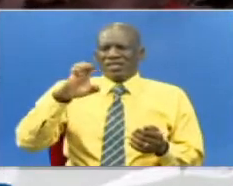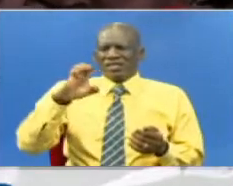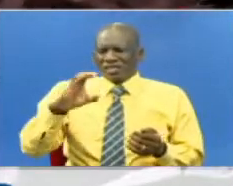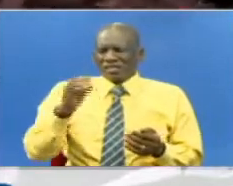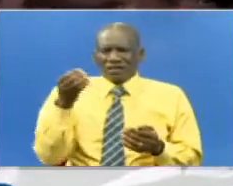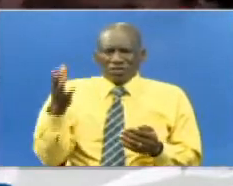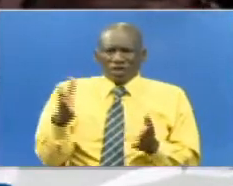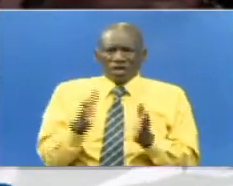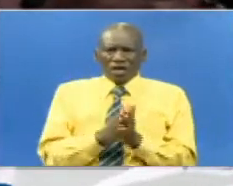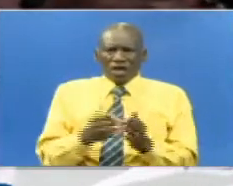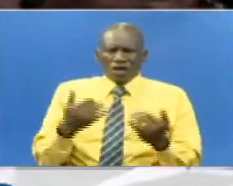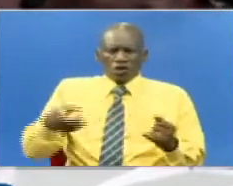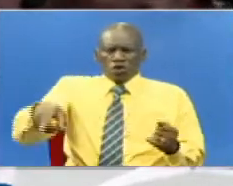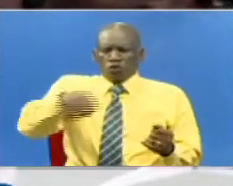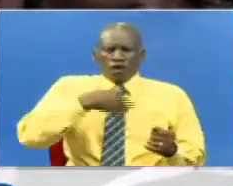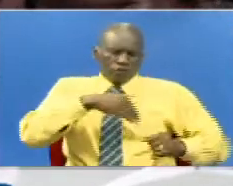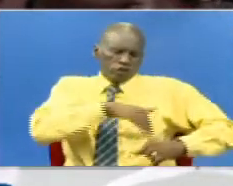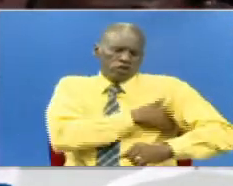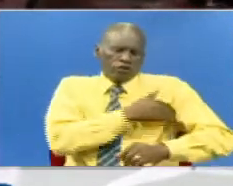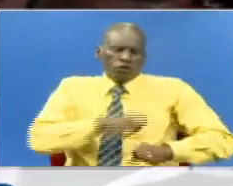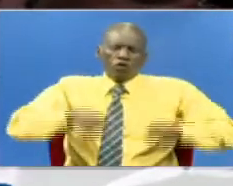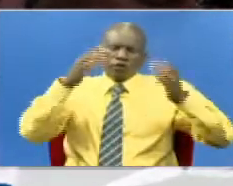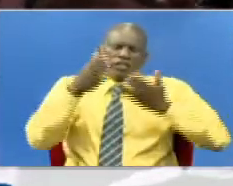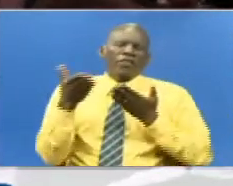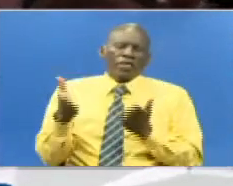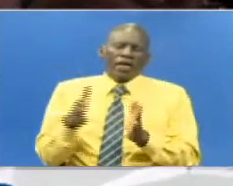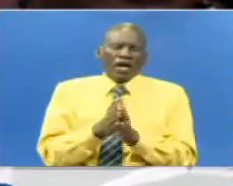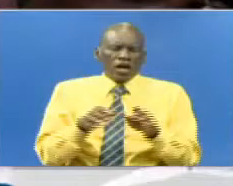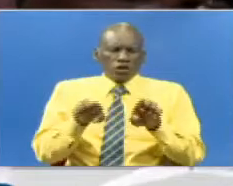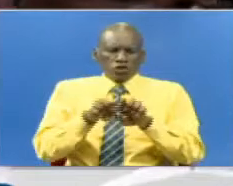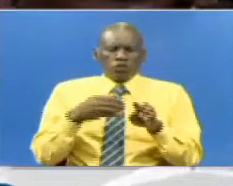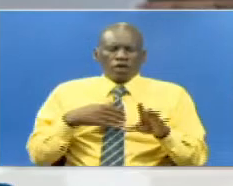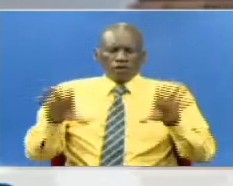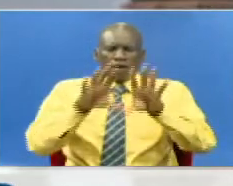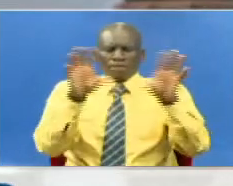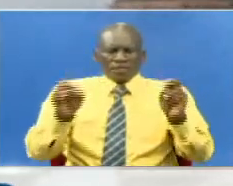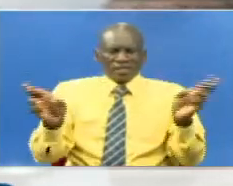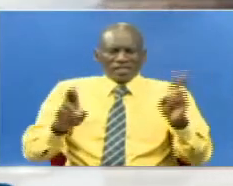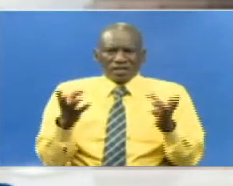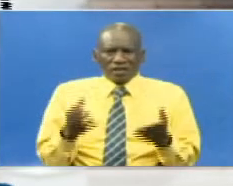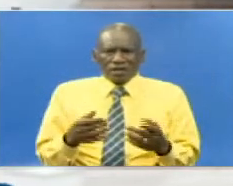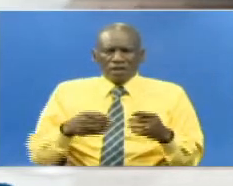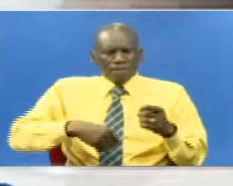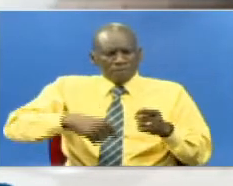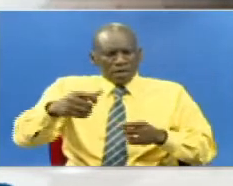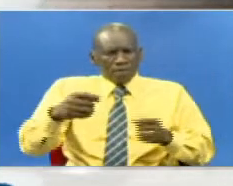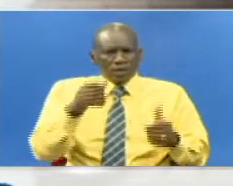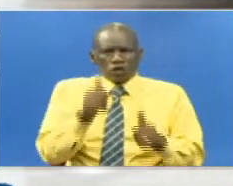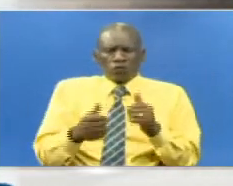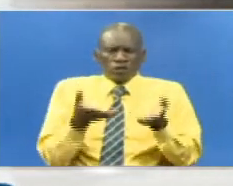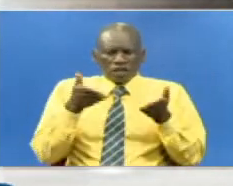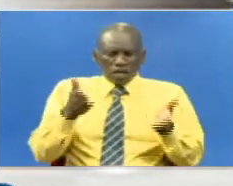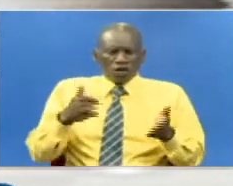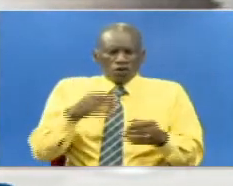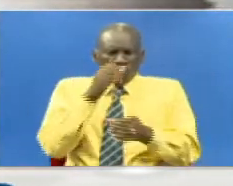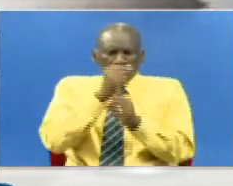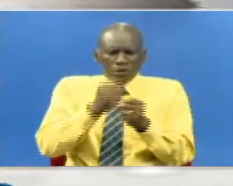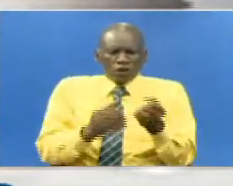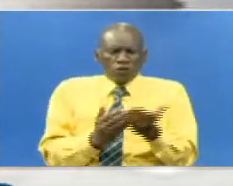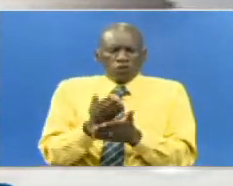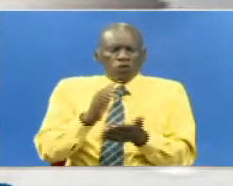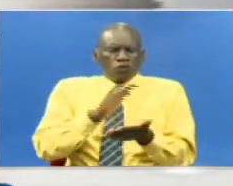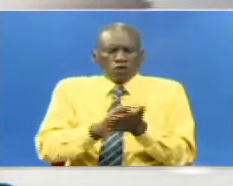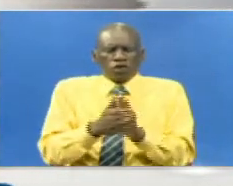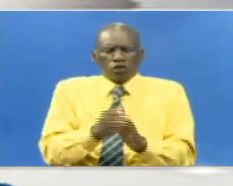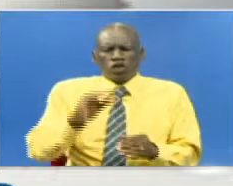have our chief officers in place. And we have a budget that has passed. Among the payments which will now be made on cashless basis